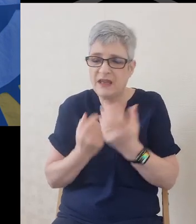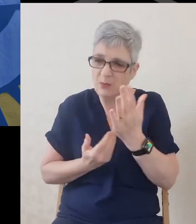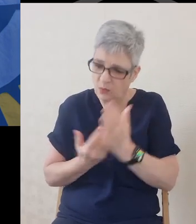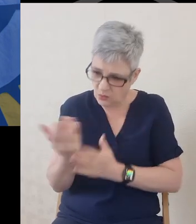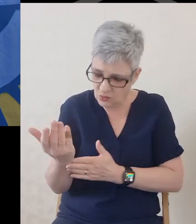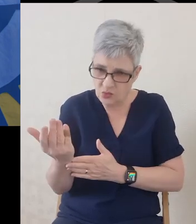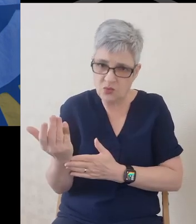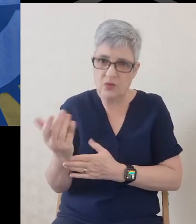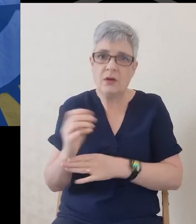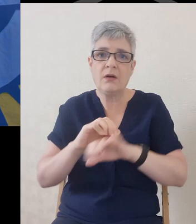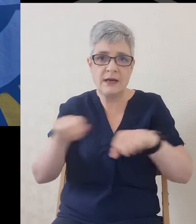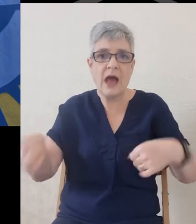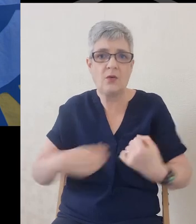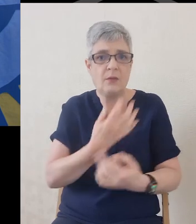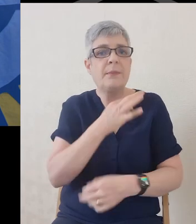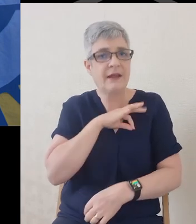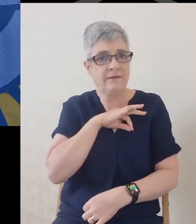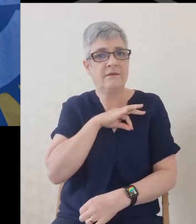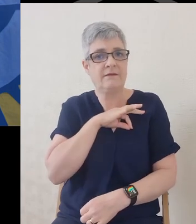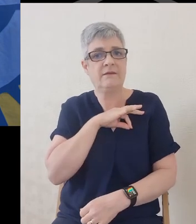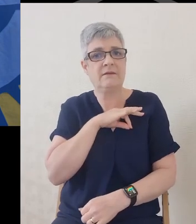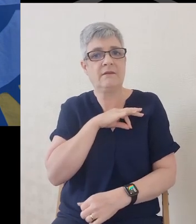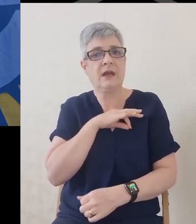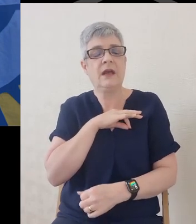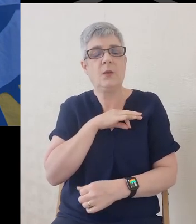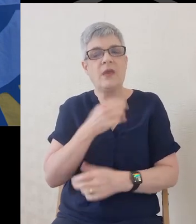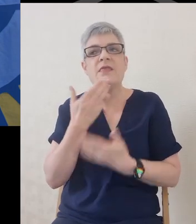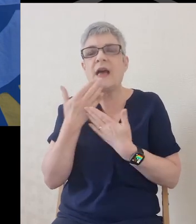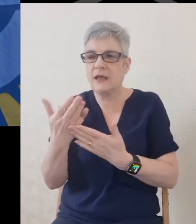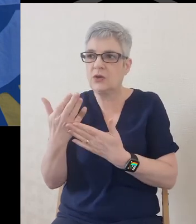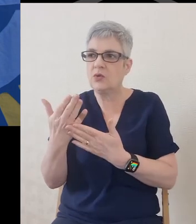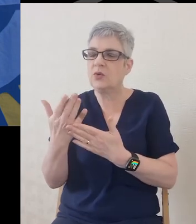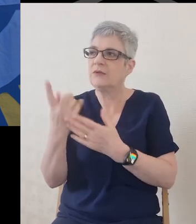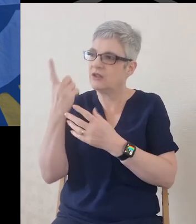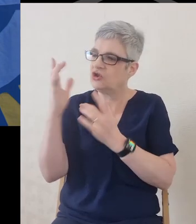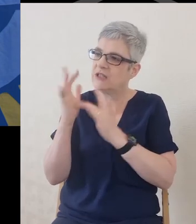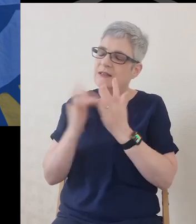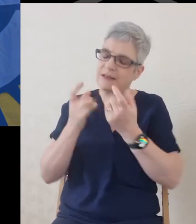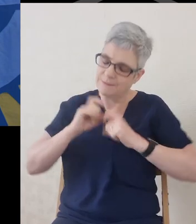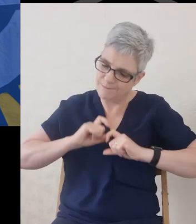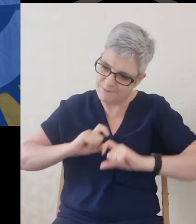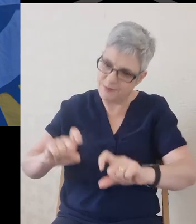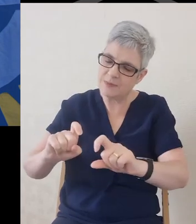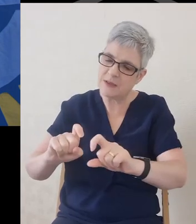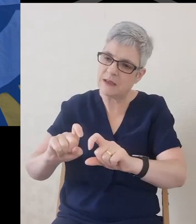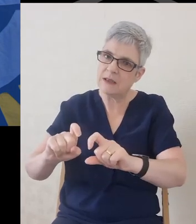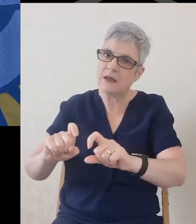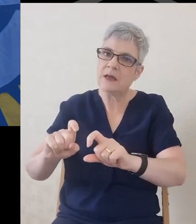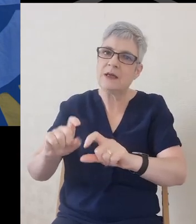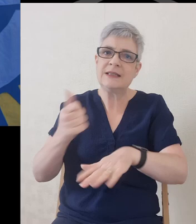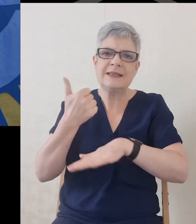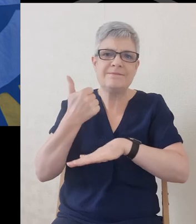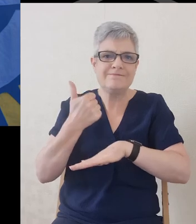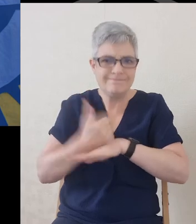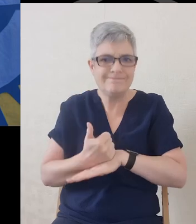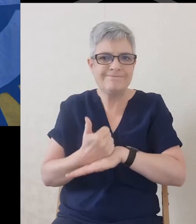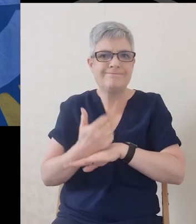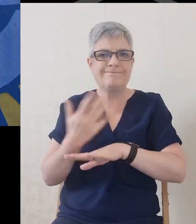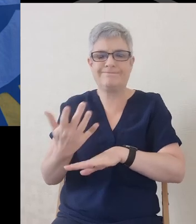behalf. And thank you that he remains steadfast. We thank you that he remains set on